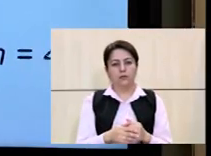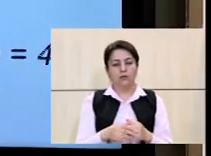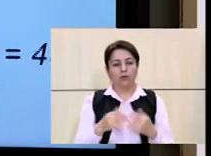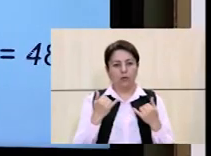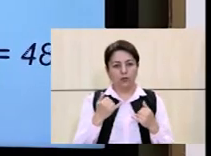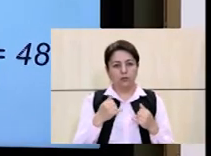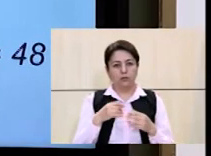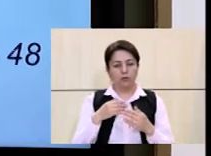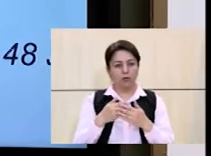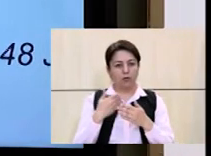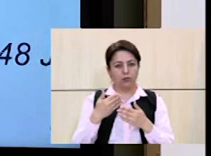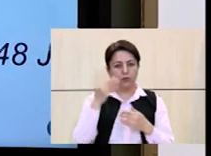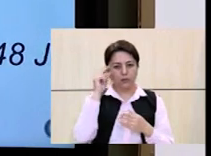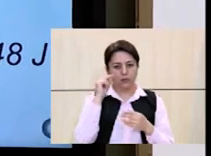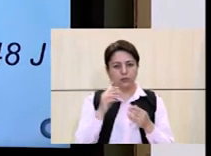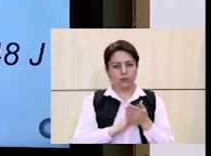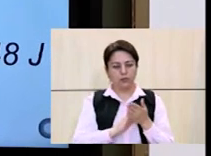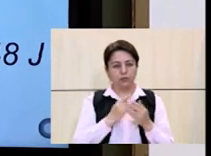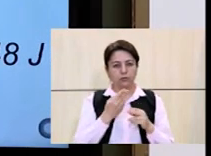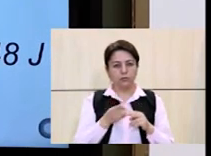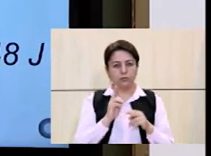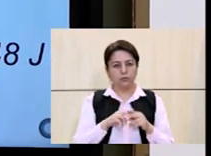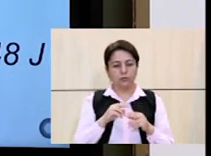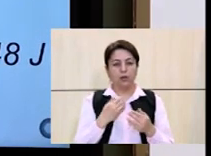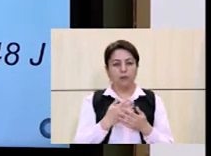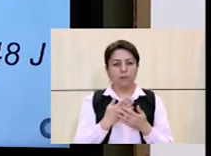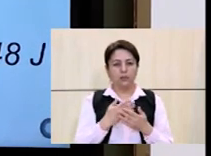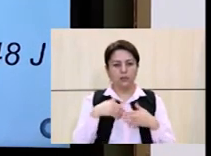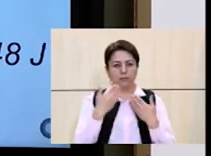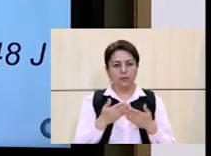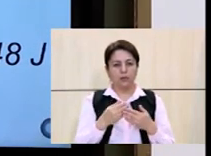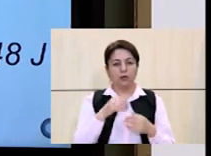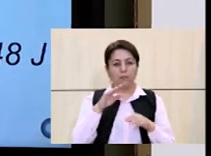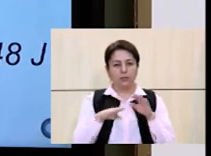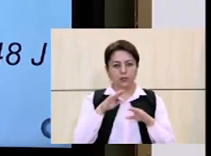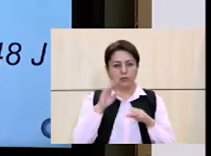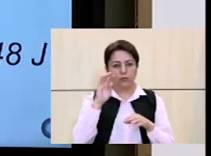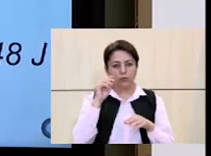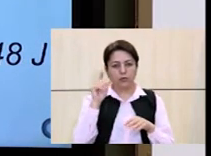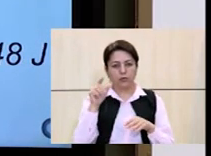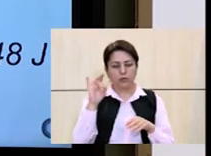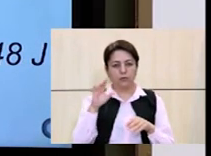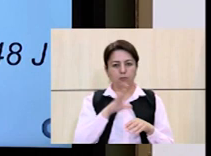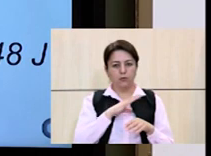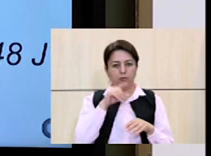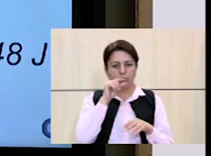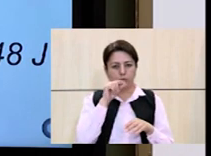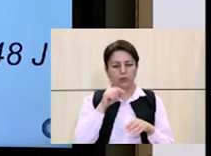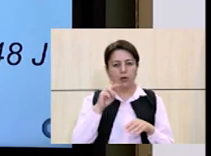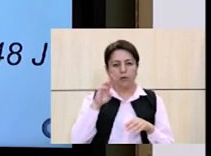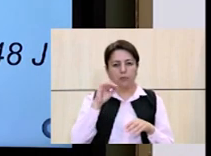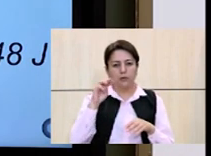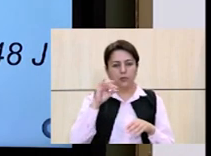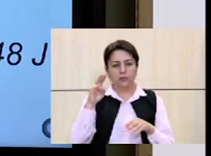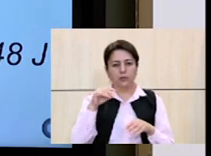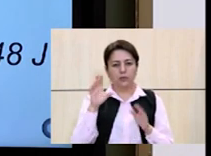Keling, o'tgan darsni bir takrorlash uchun quyidagi masalani ko'rib chiqamiz. Massasi 400 gram bo'lgan qushning potensial energiyasi